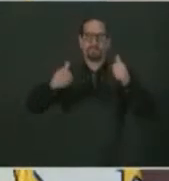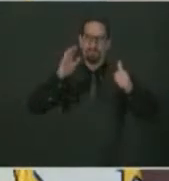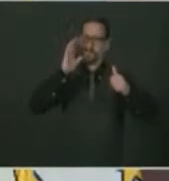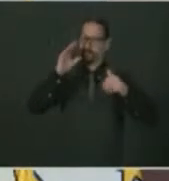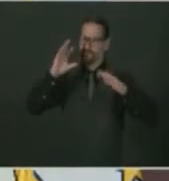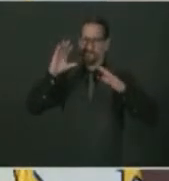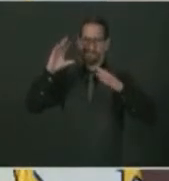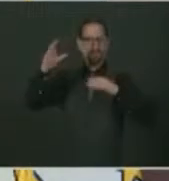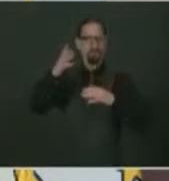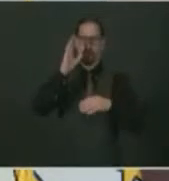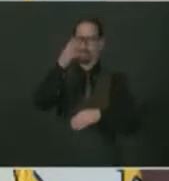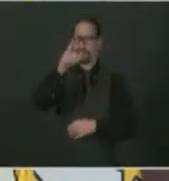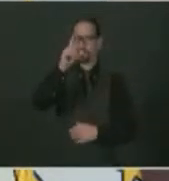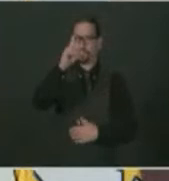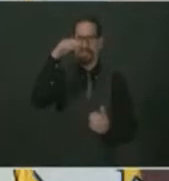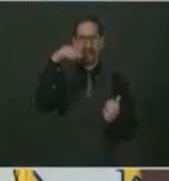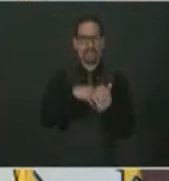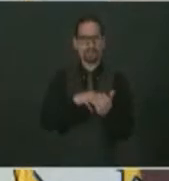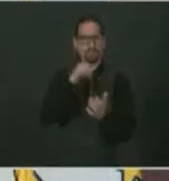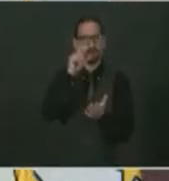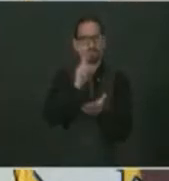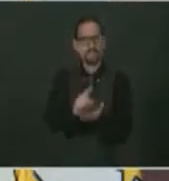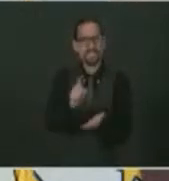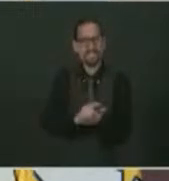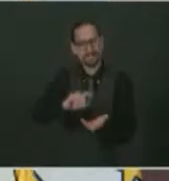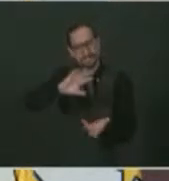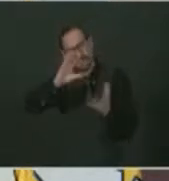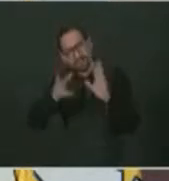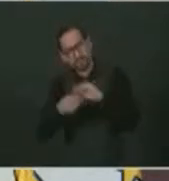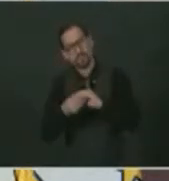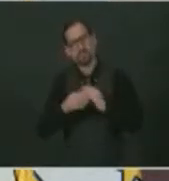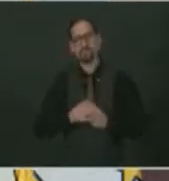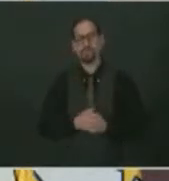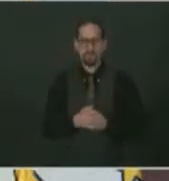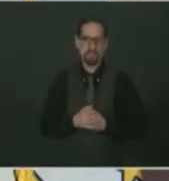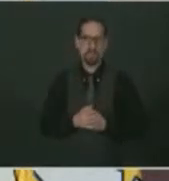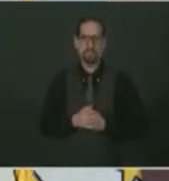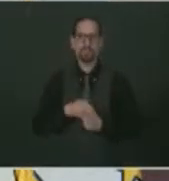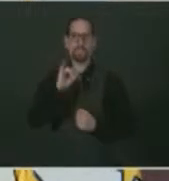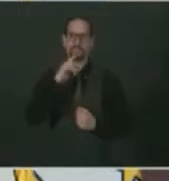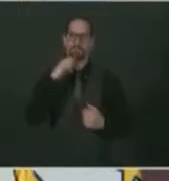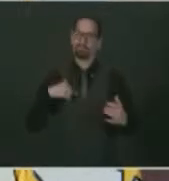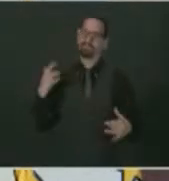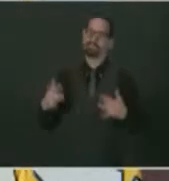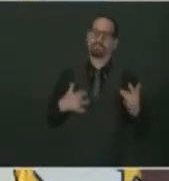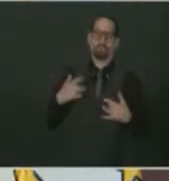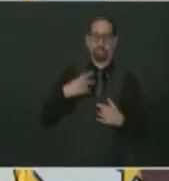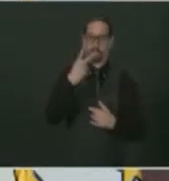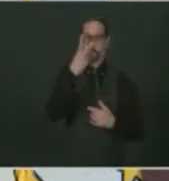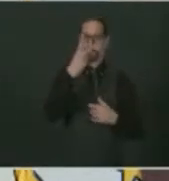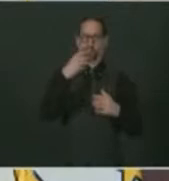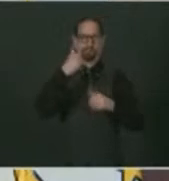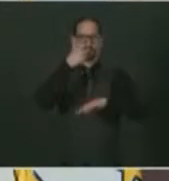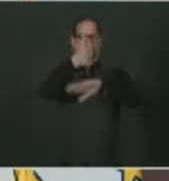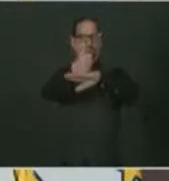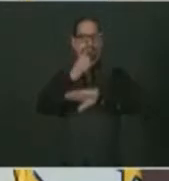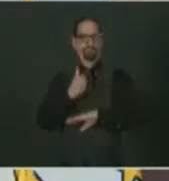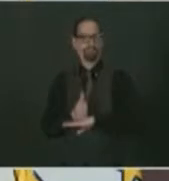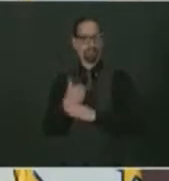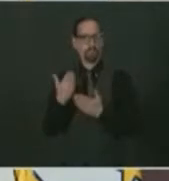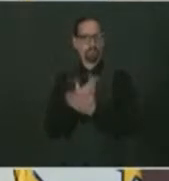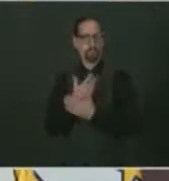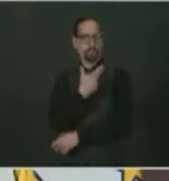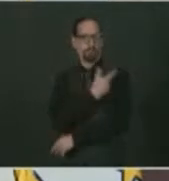week. We're excited about the opening of the 2 new vaccination sites that we've shared and